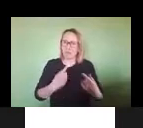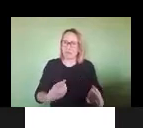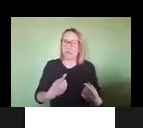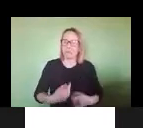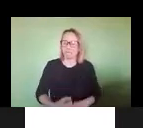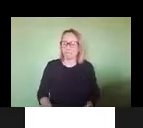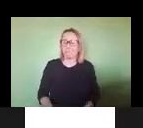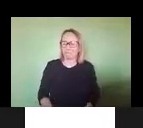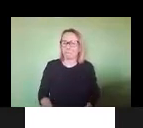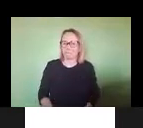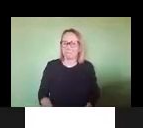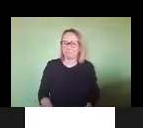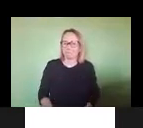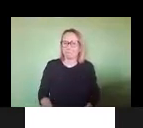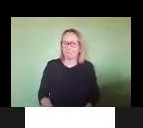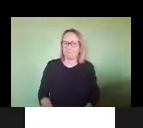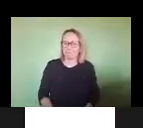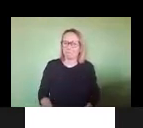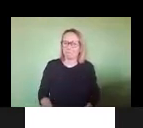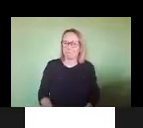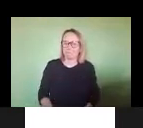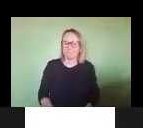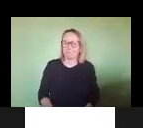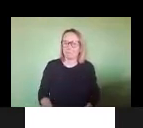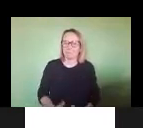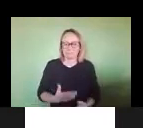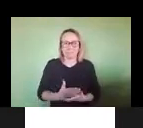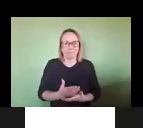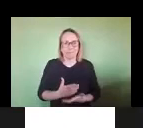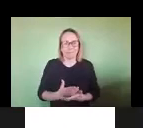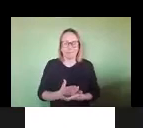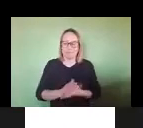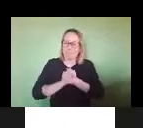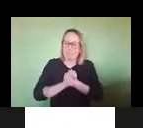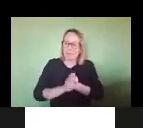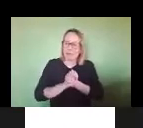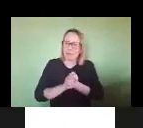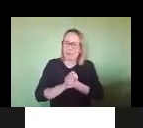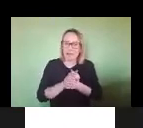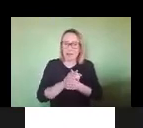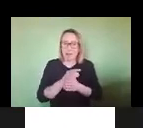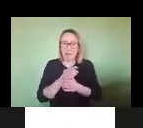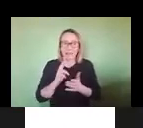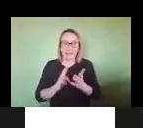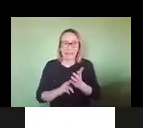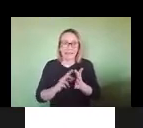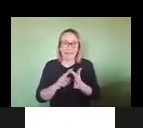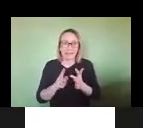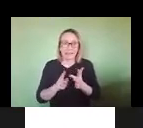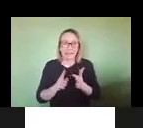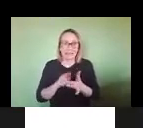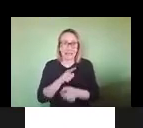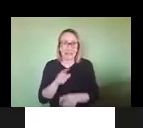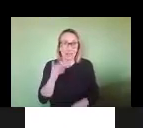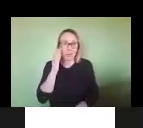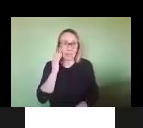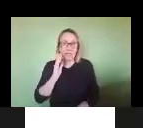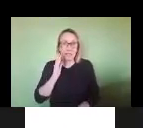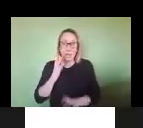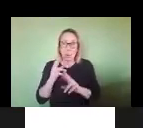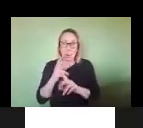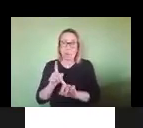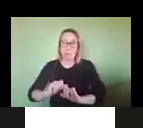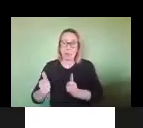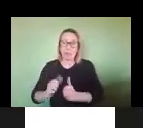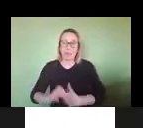always is, So it's. So yeah, it was a pleasure. But if you're listening, Neil, hope you're keeping well, my friend.